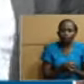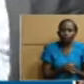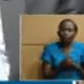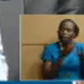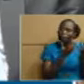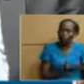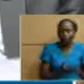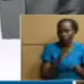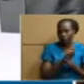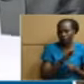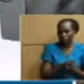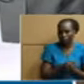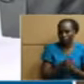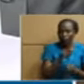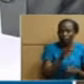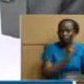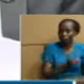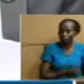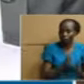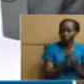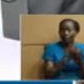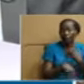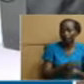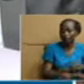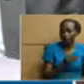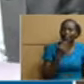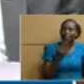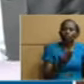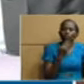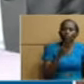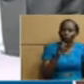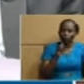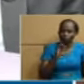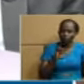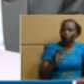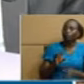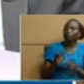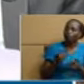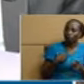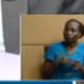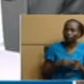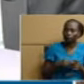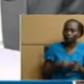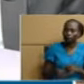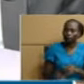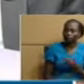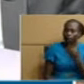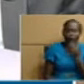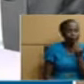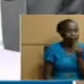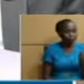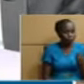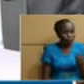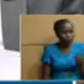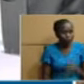burden to these women with disabilities. Thank you, Rose. And I think, yes, please. Yes, thank you.